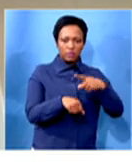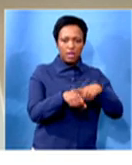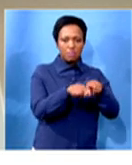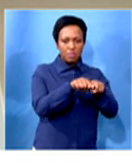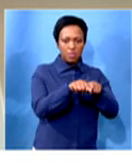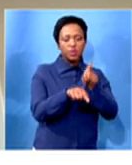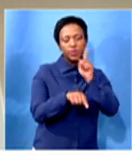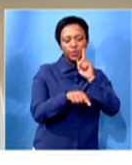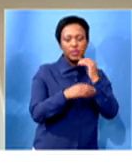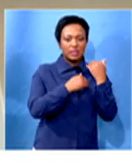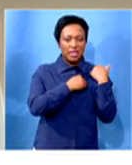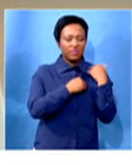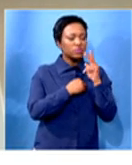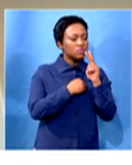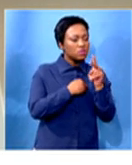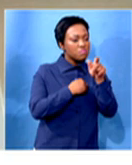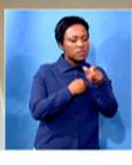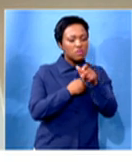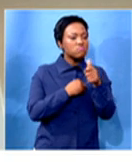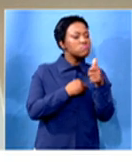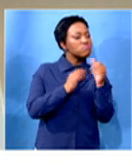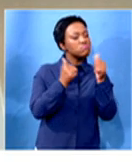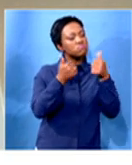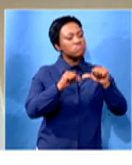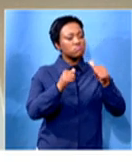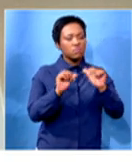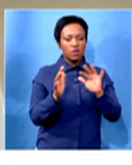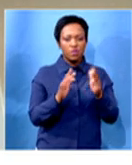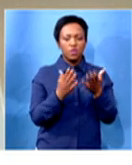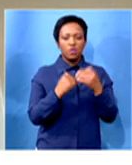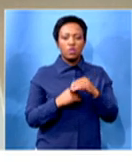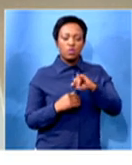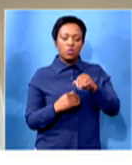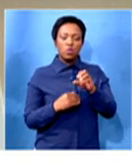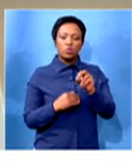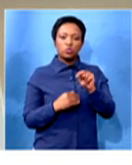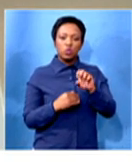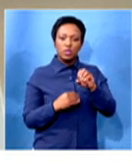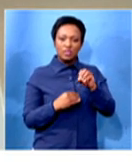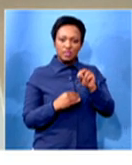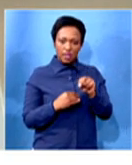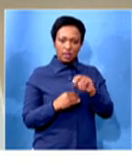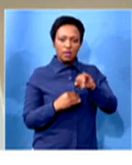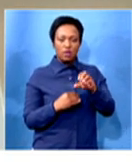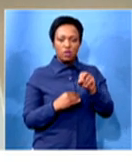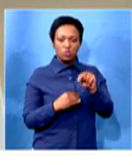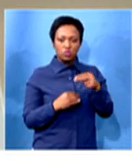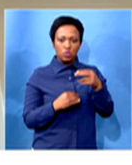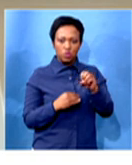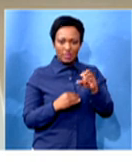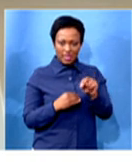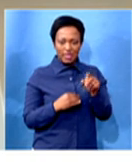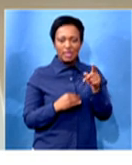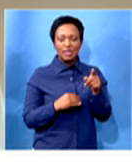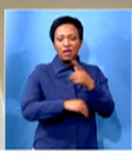and reactogenicity. And then very exciting, Johnson & Johnson's product, which is a vaccine based on